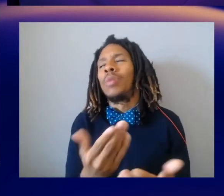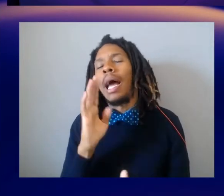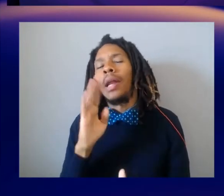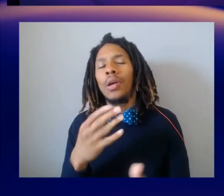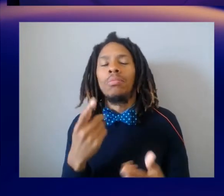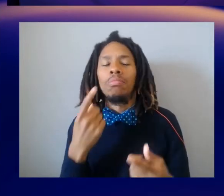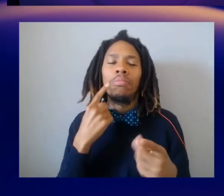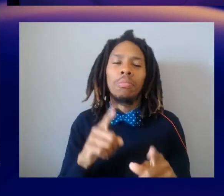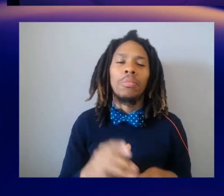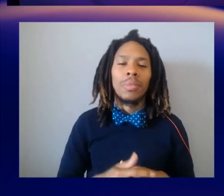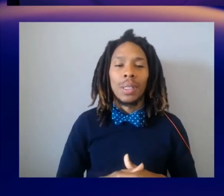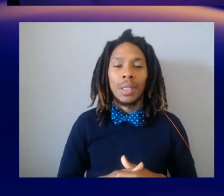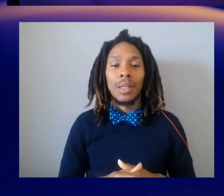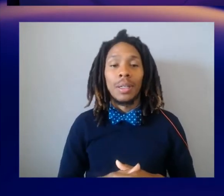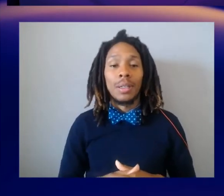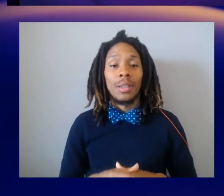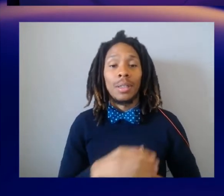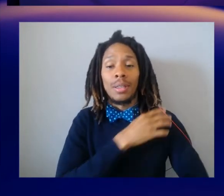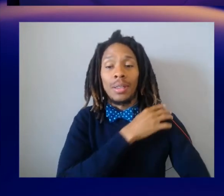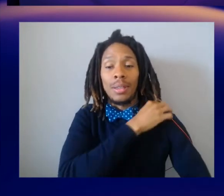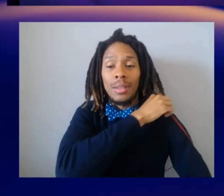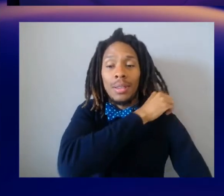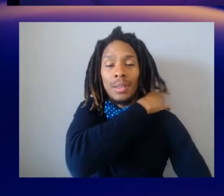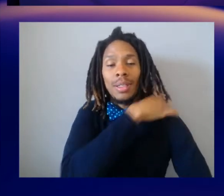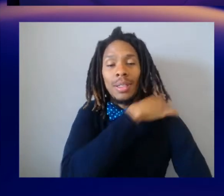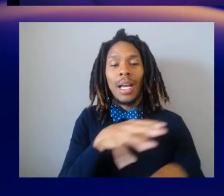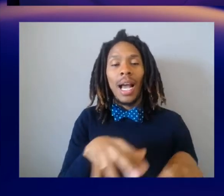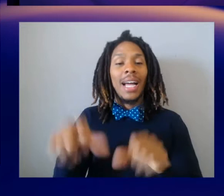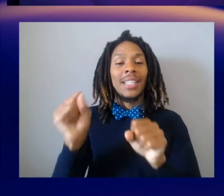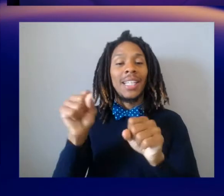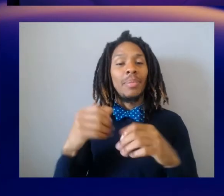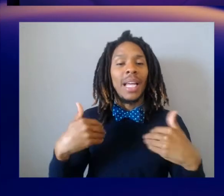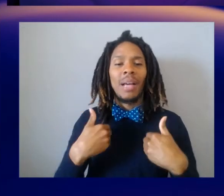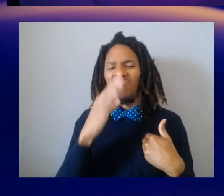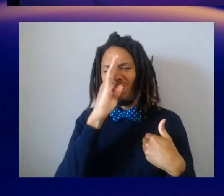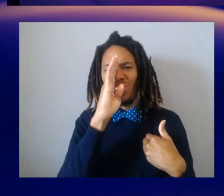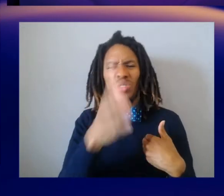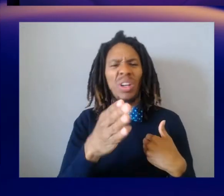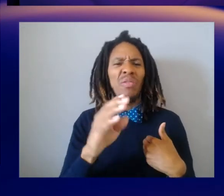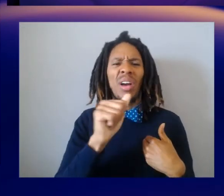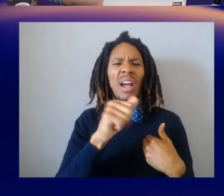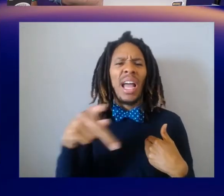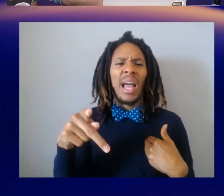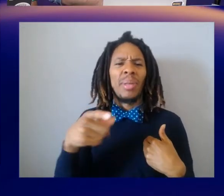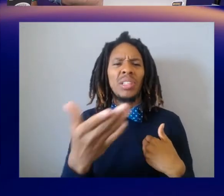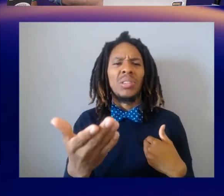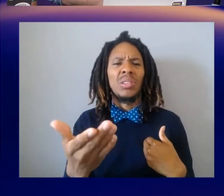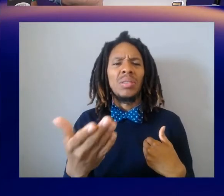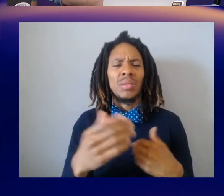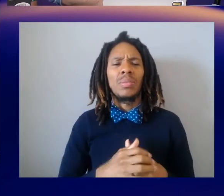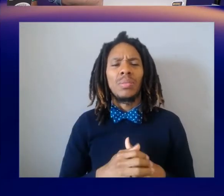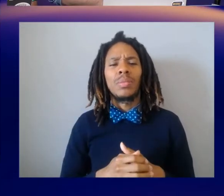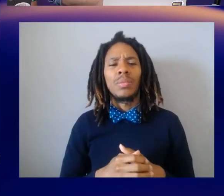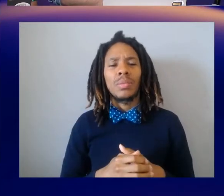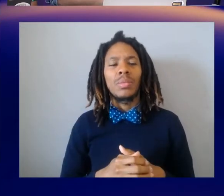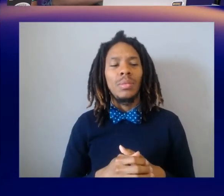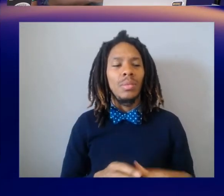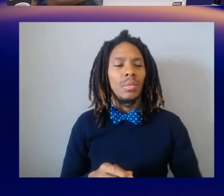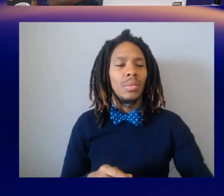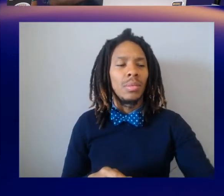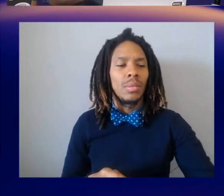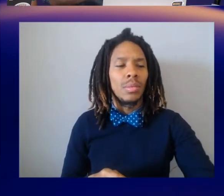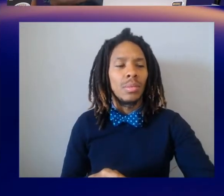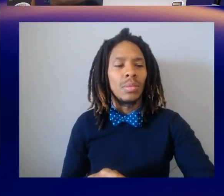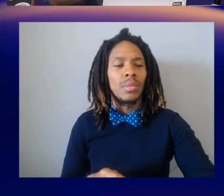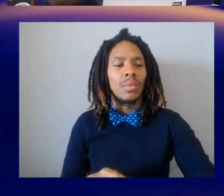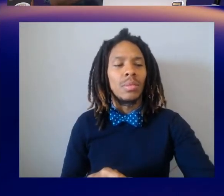And there we go, adopt an animal. So relatively straightforward application, and let's take a look at some of the dashboards